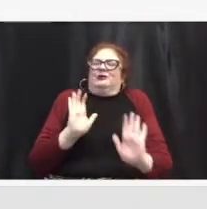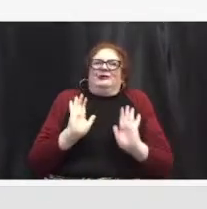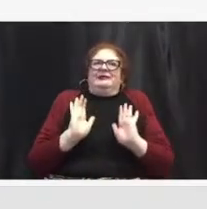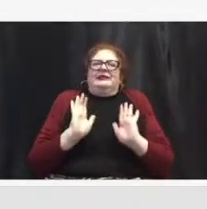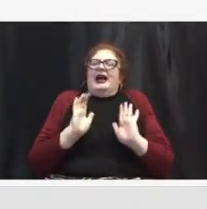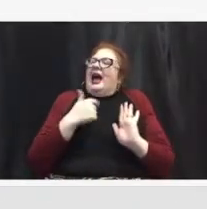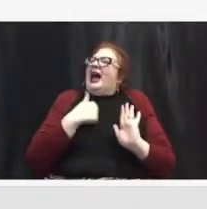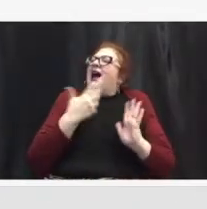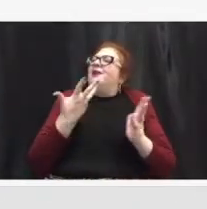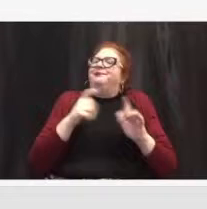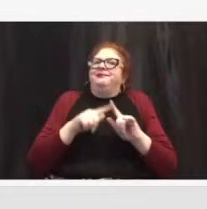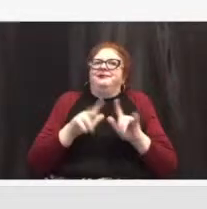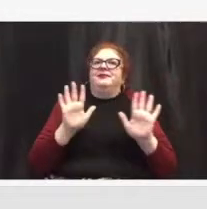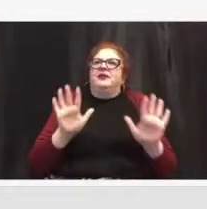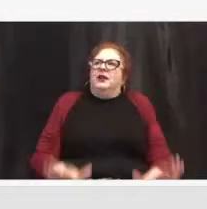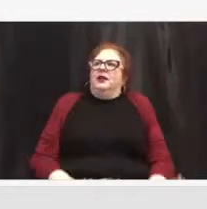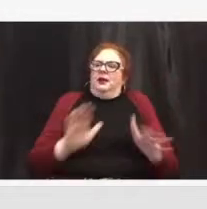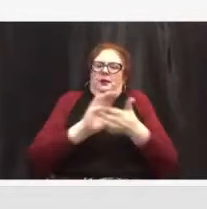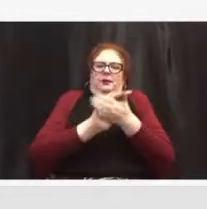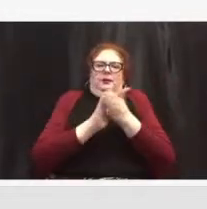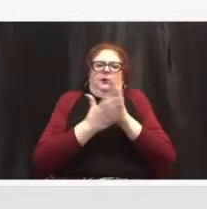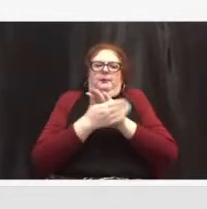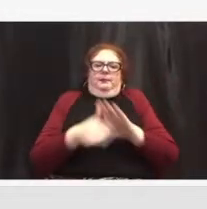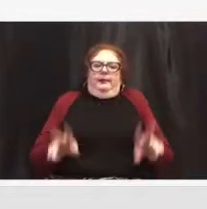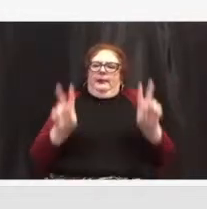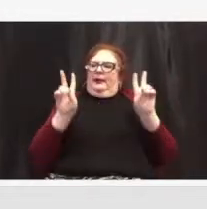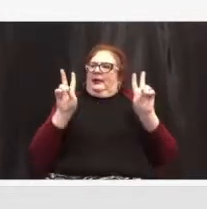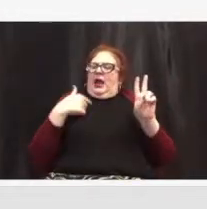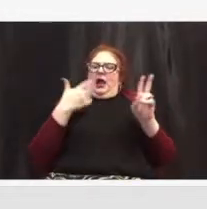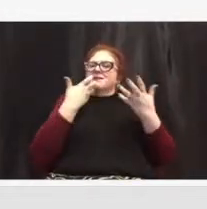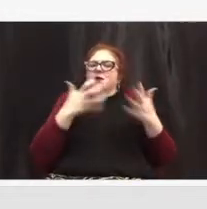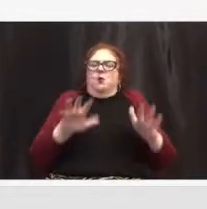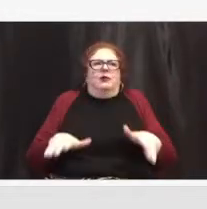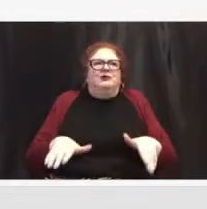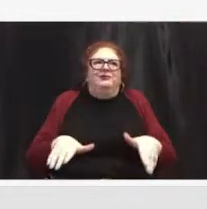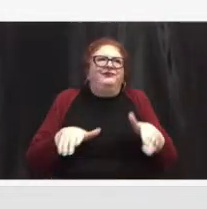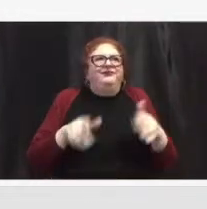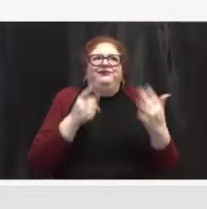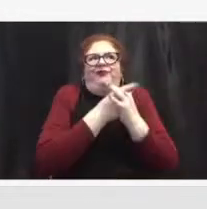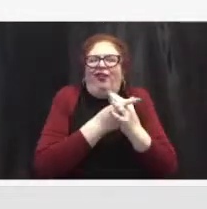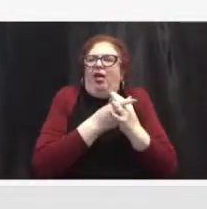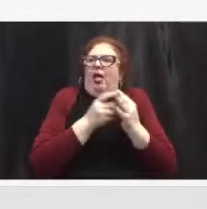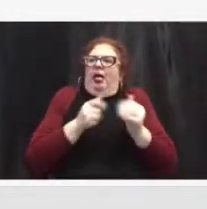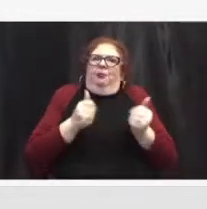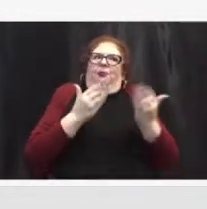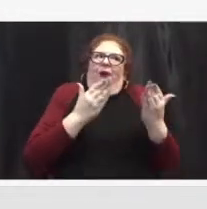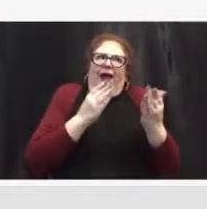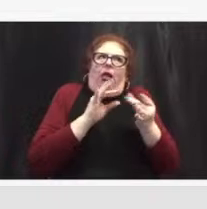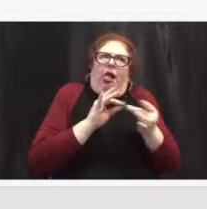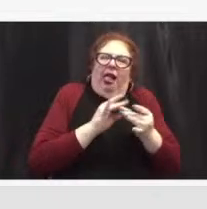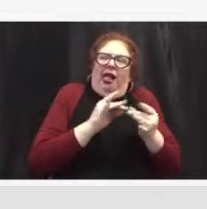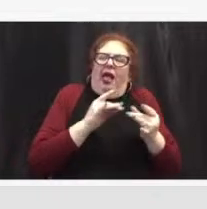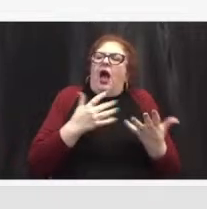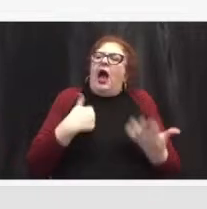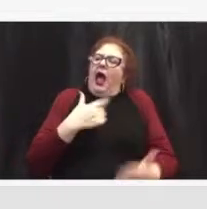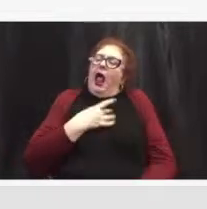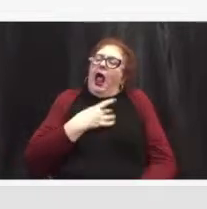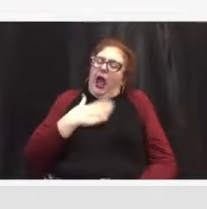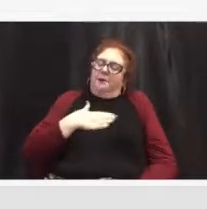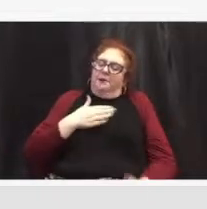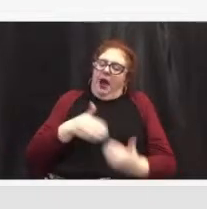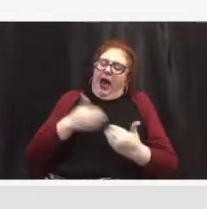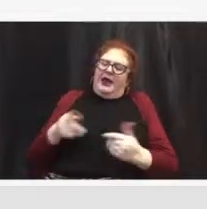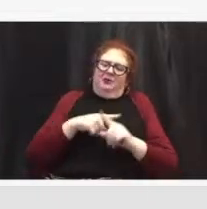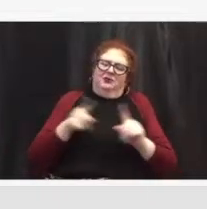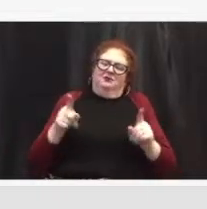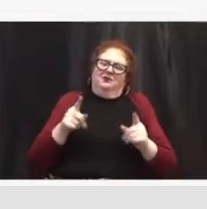I don't want to have a problem with my neighbors. I like all my other neighbors, but it's uncomfortable. And